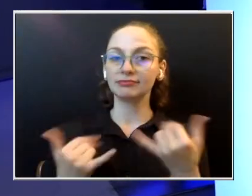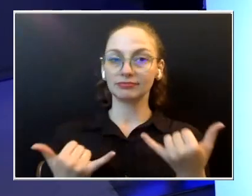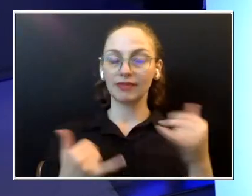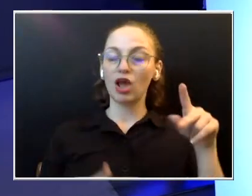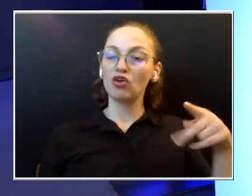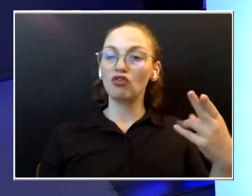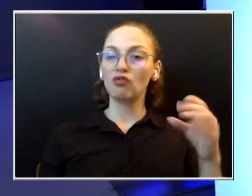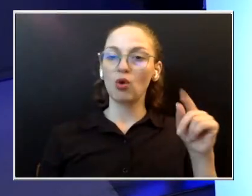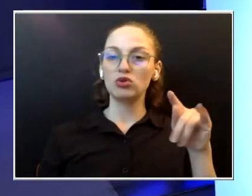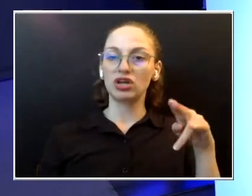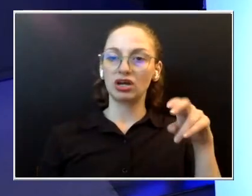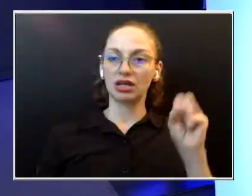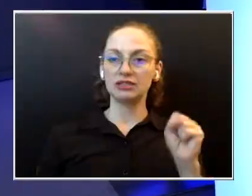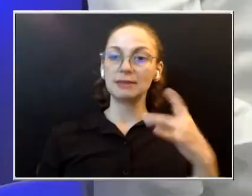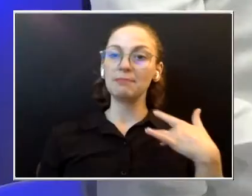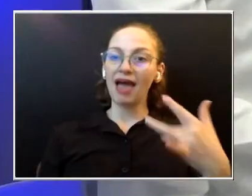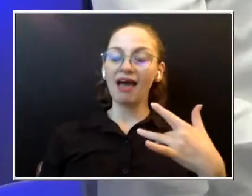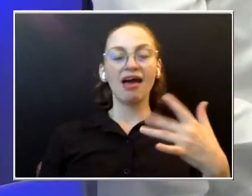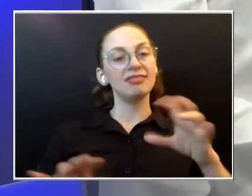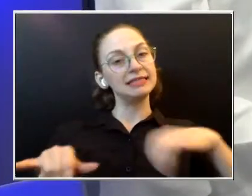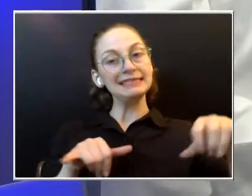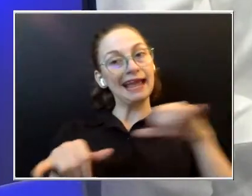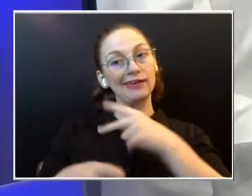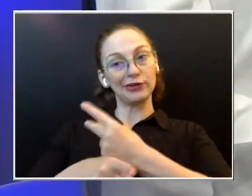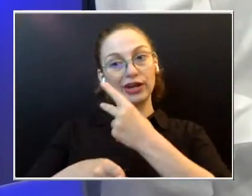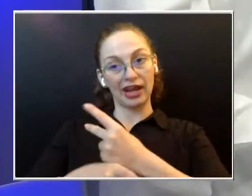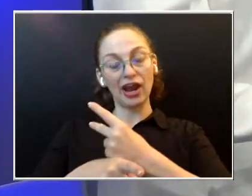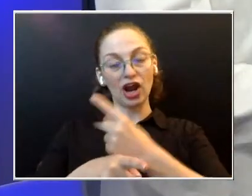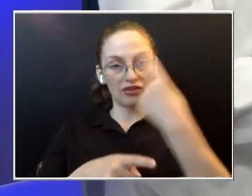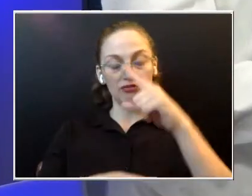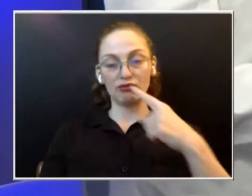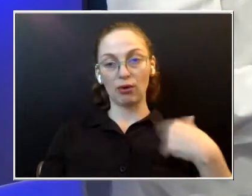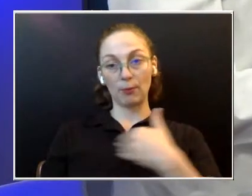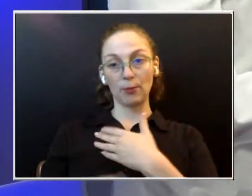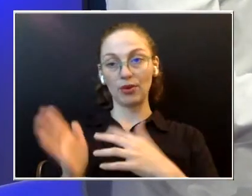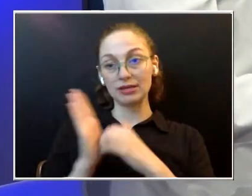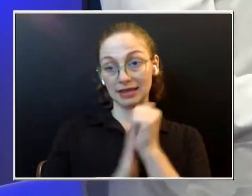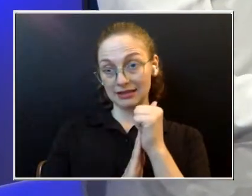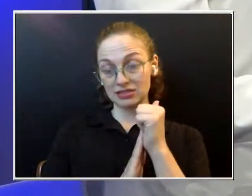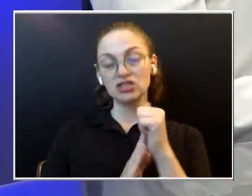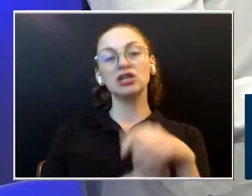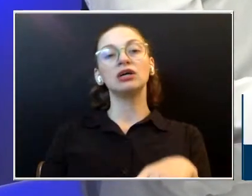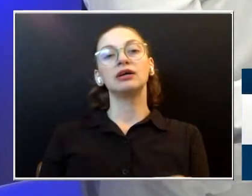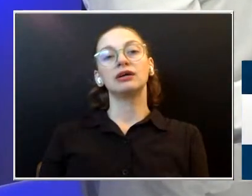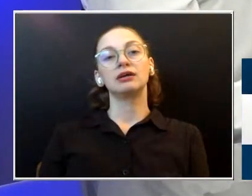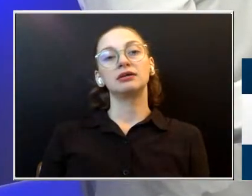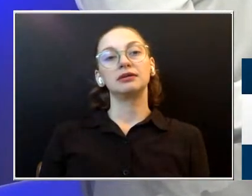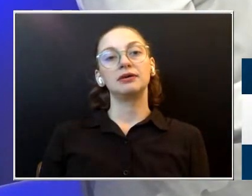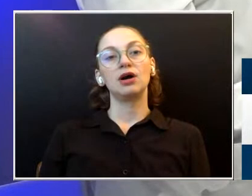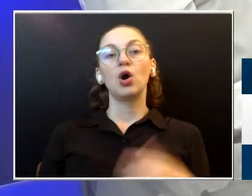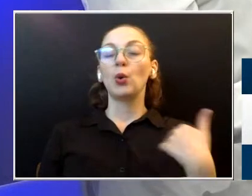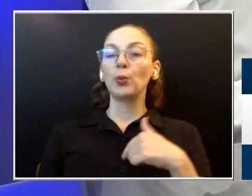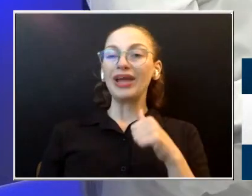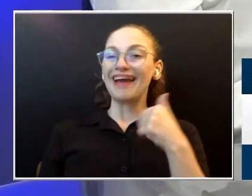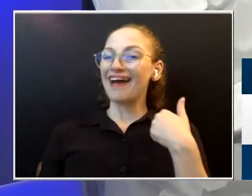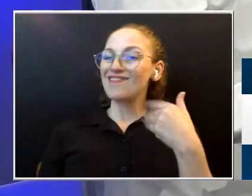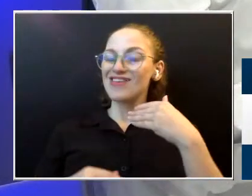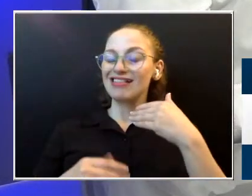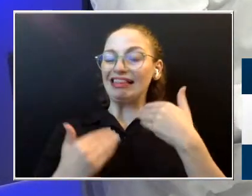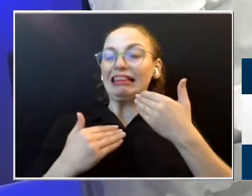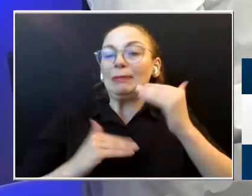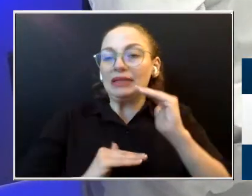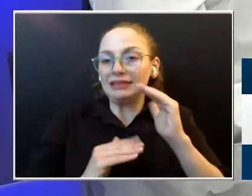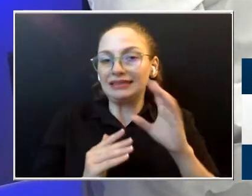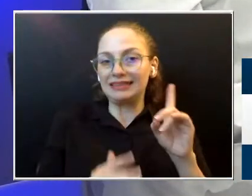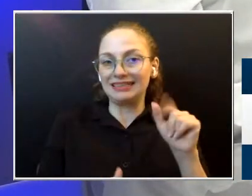patients, and we don't have a strong body of data at this point to say that a lot of breast cancer patients will benefit from protons, but there are certain instances where they can